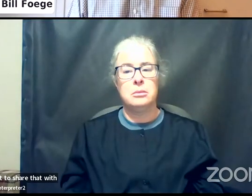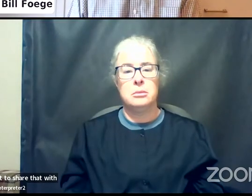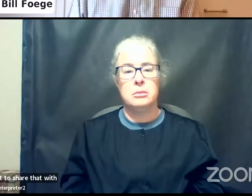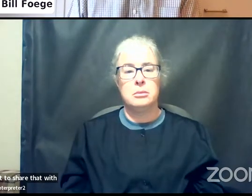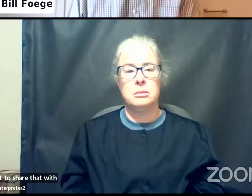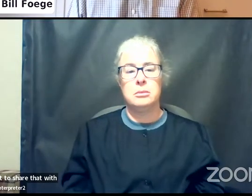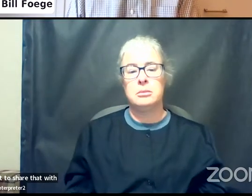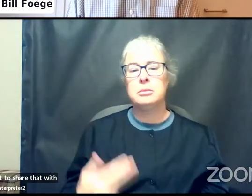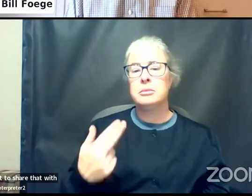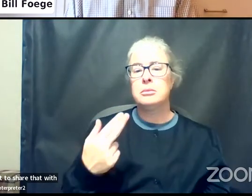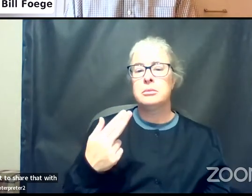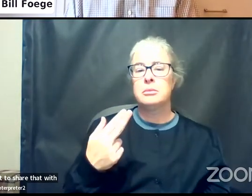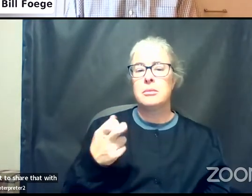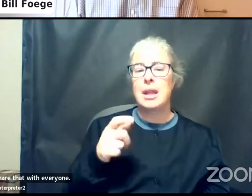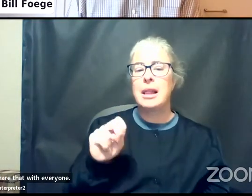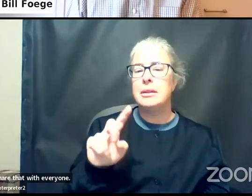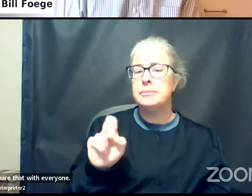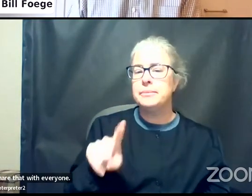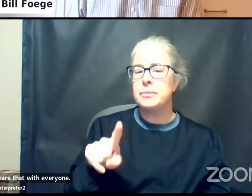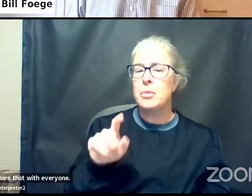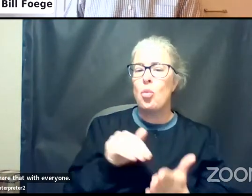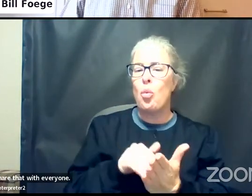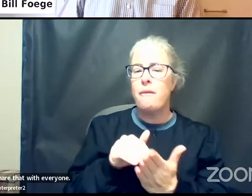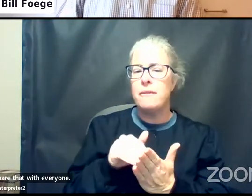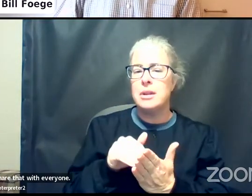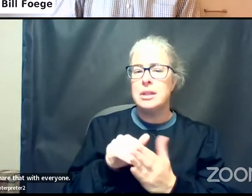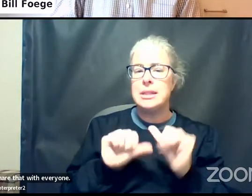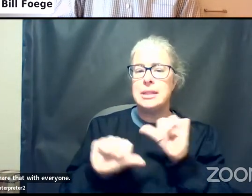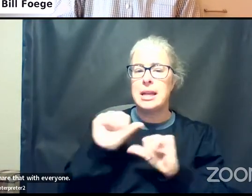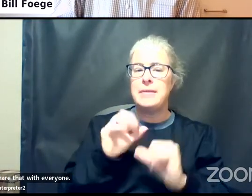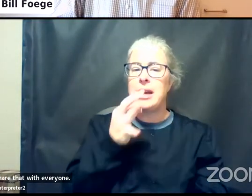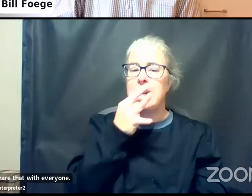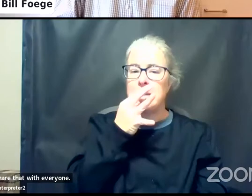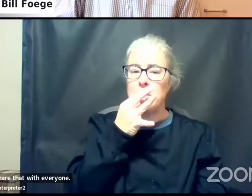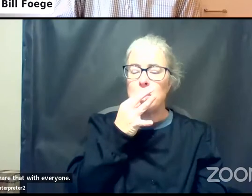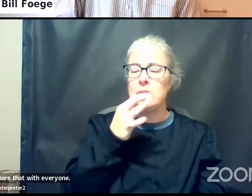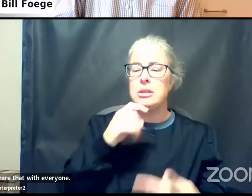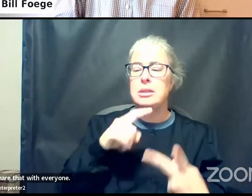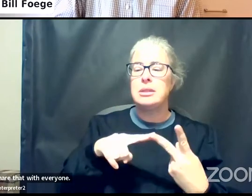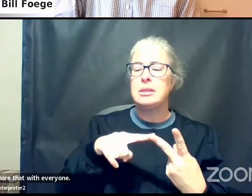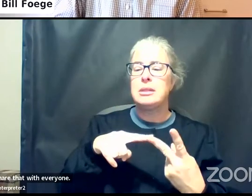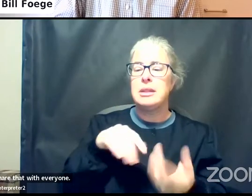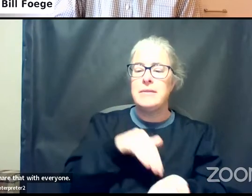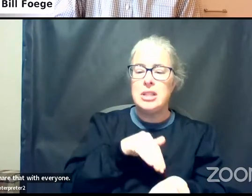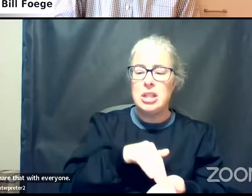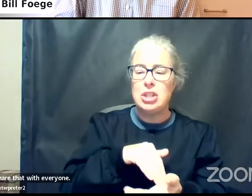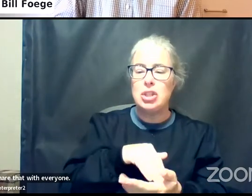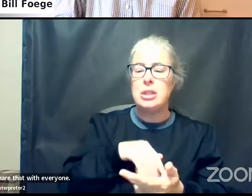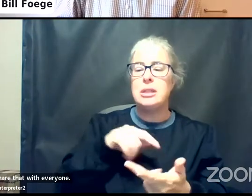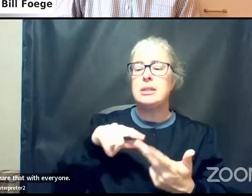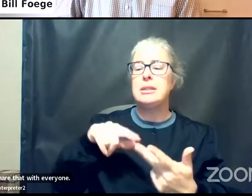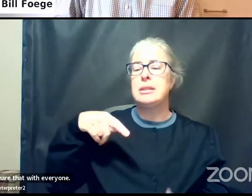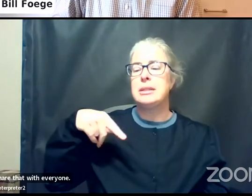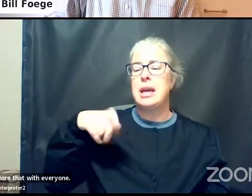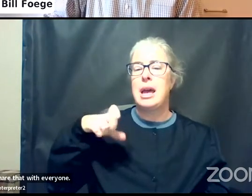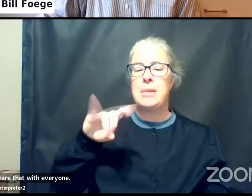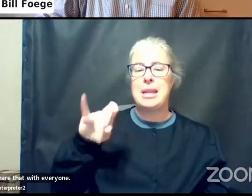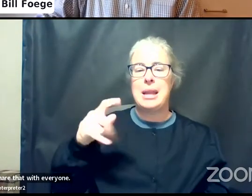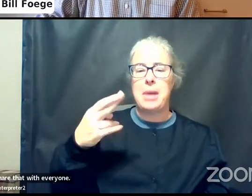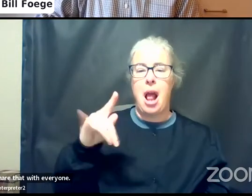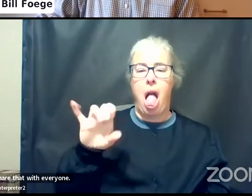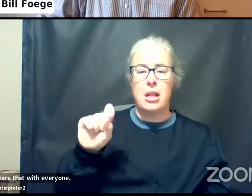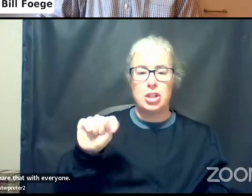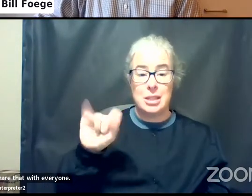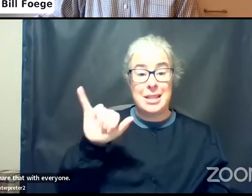Colleen um very often it's scientific experts Physicians epidemiologists who really lead